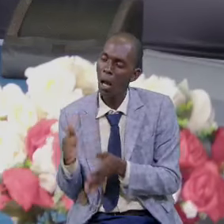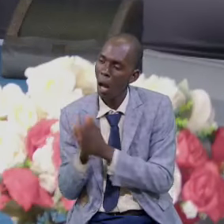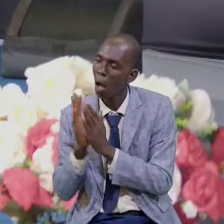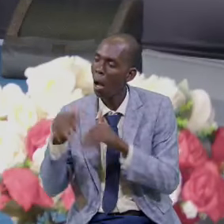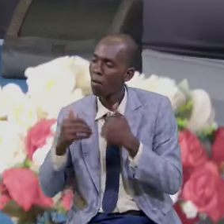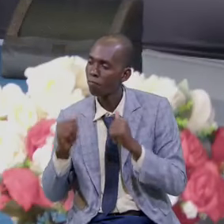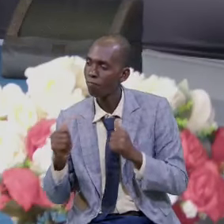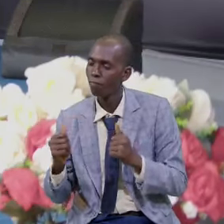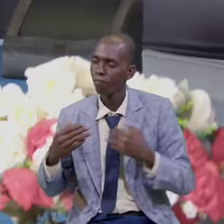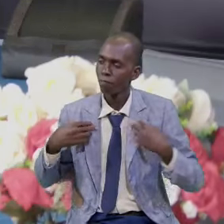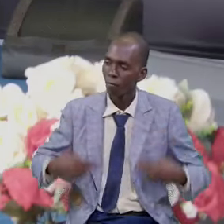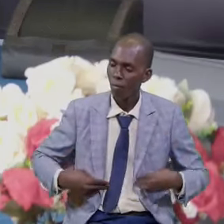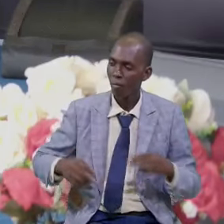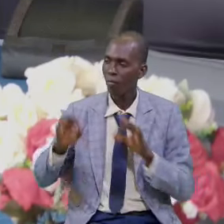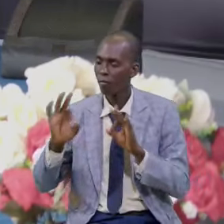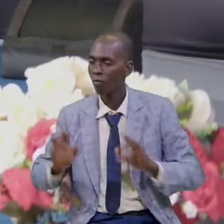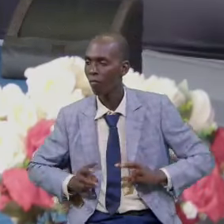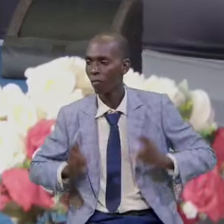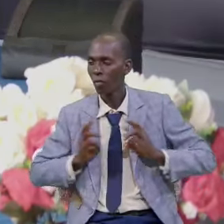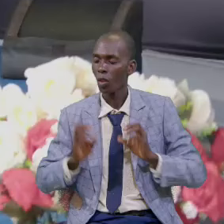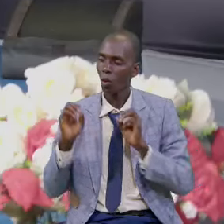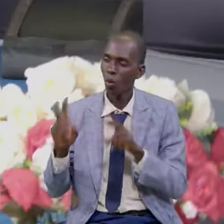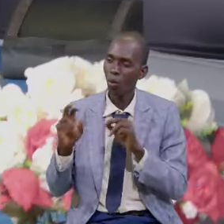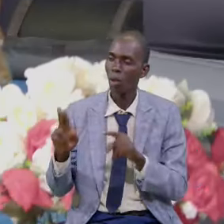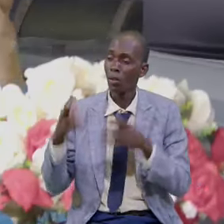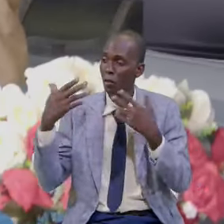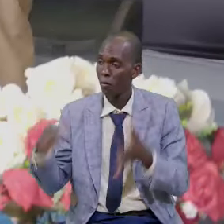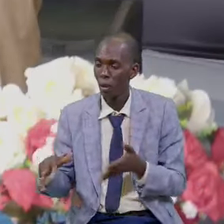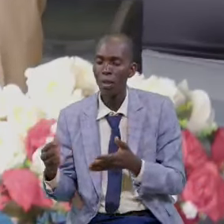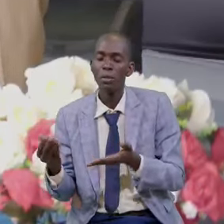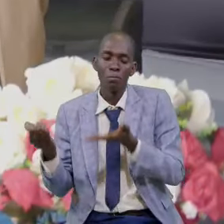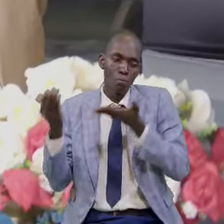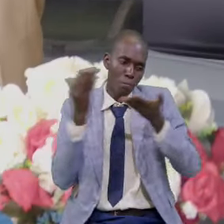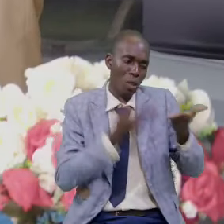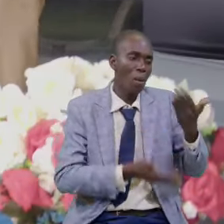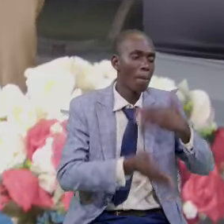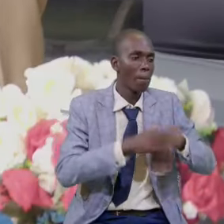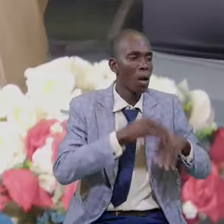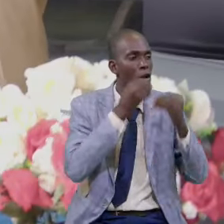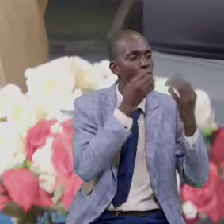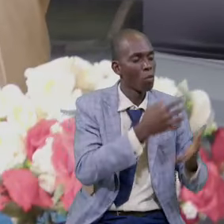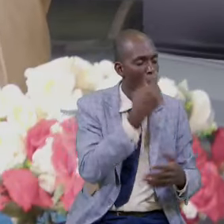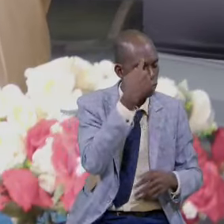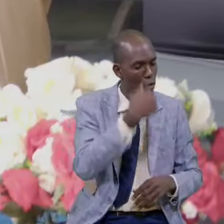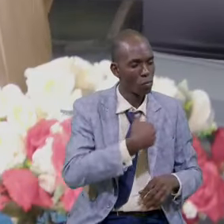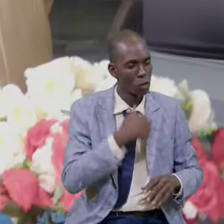back and give me report. He wasn't prepared to fight. Maybe you came